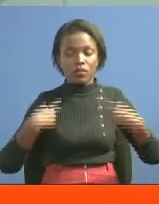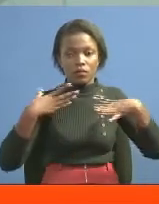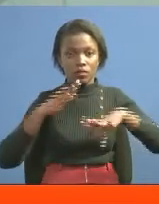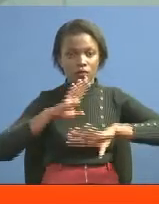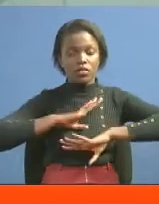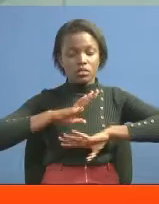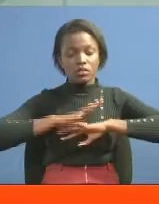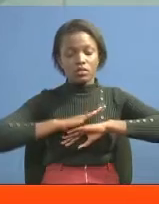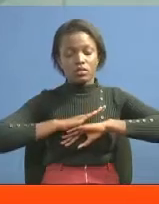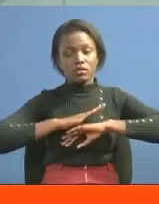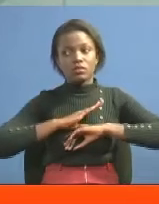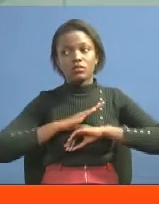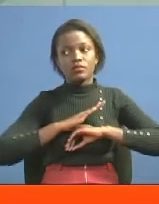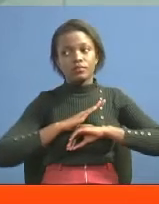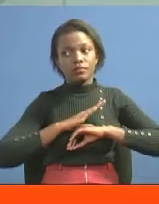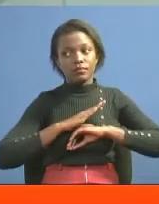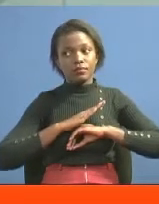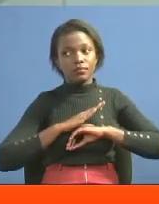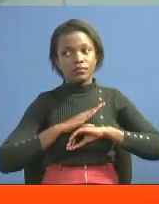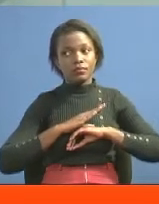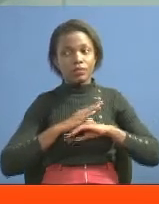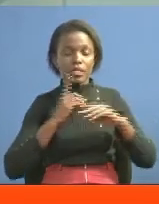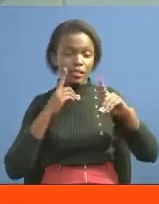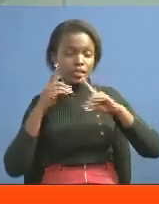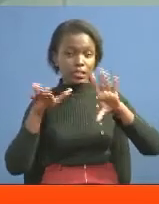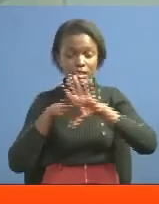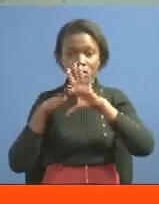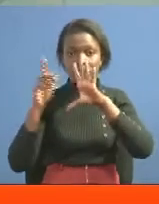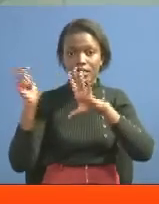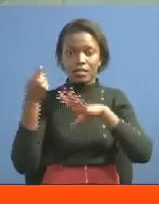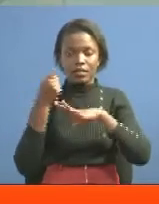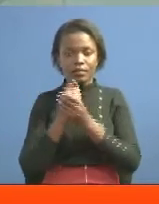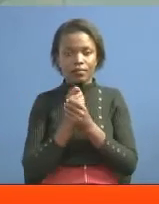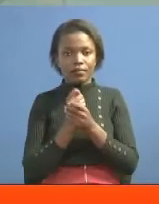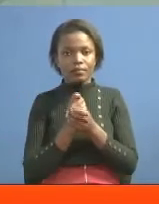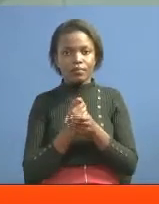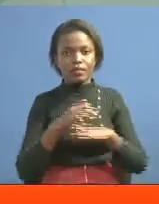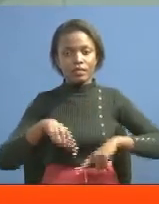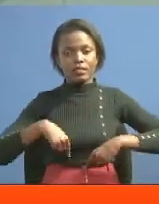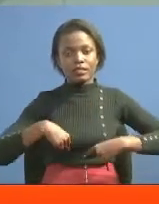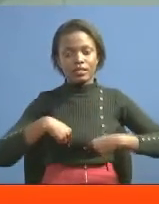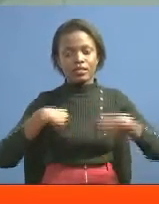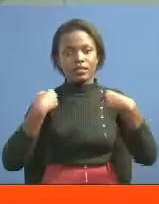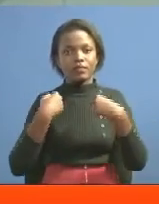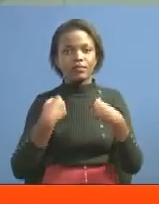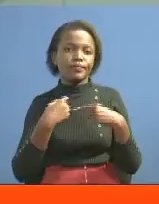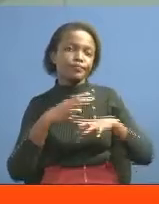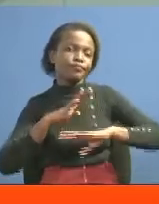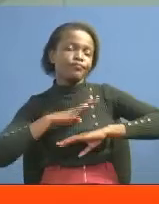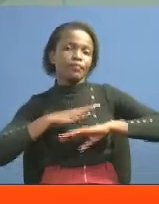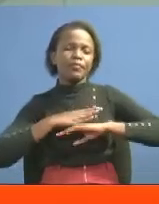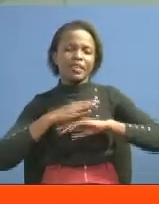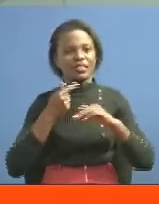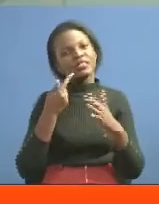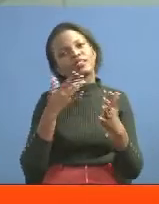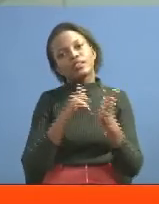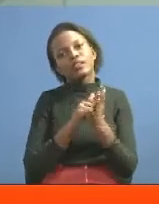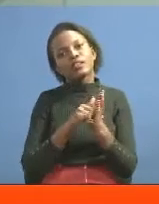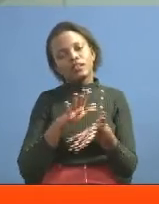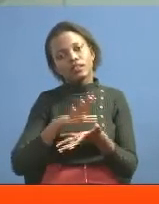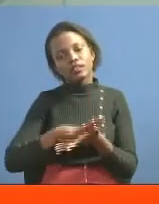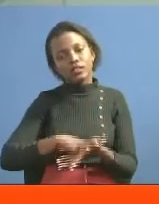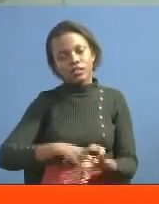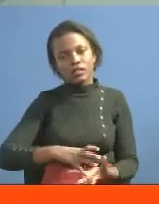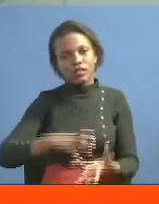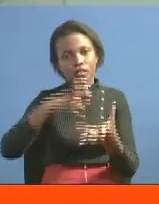a dicey discussion, especially in the Kenyan context, because self-sufficiency would mean that we are raising